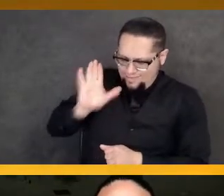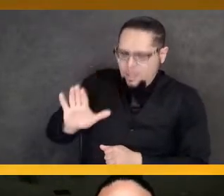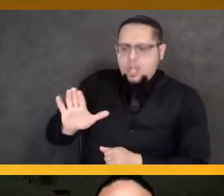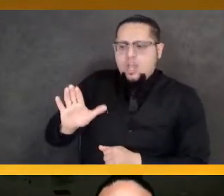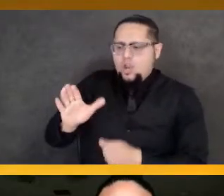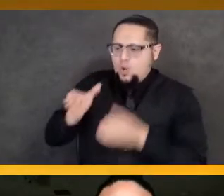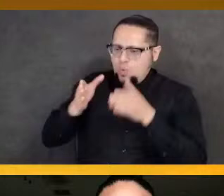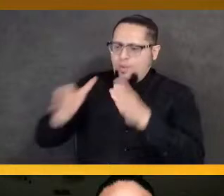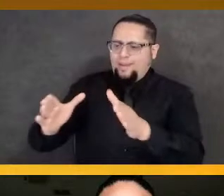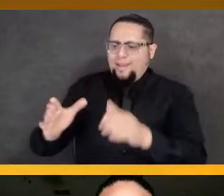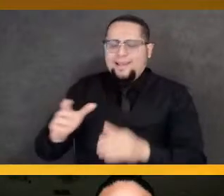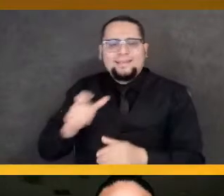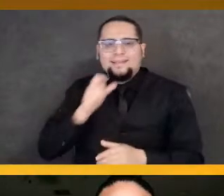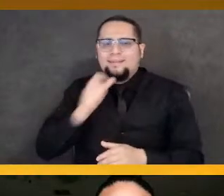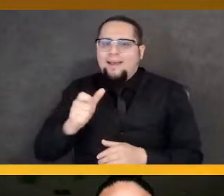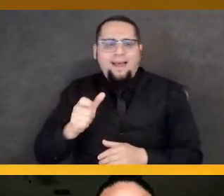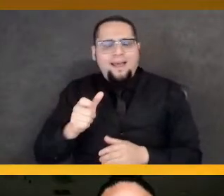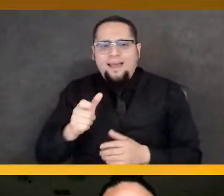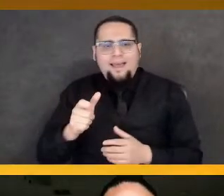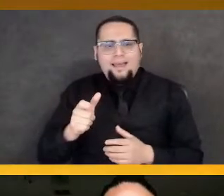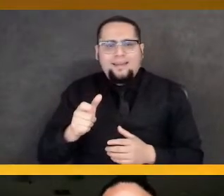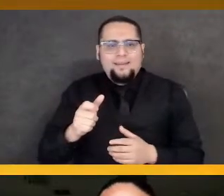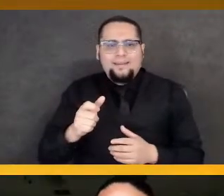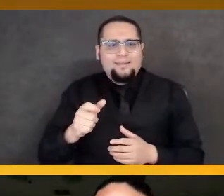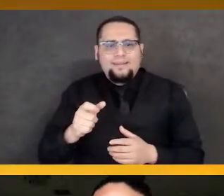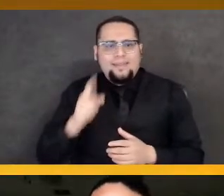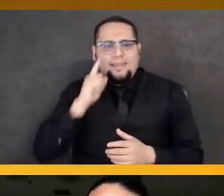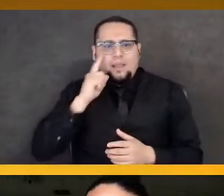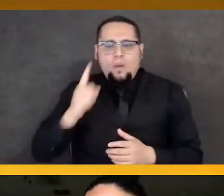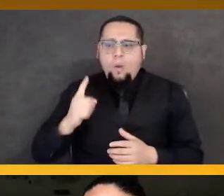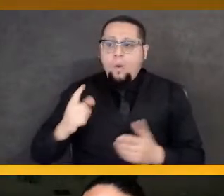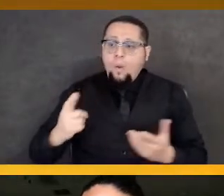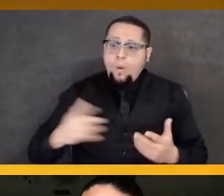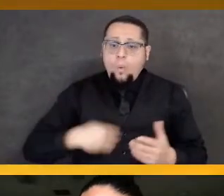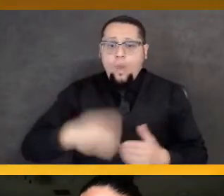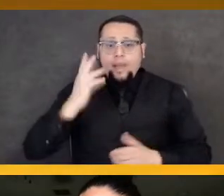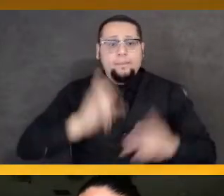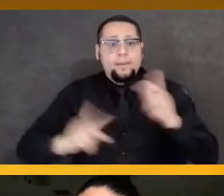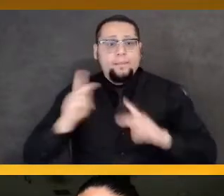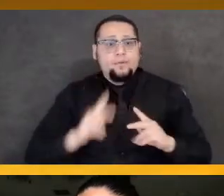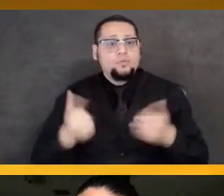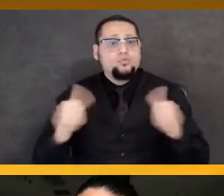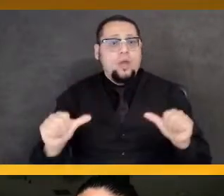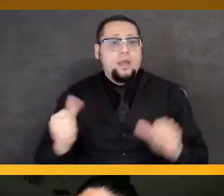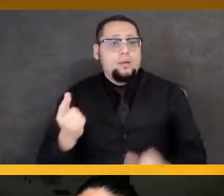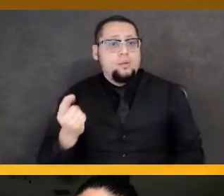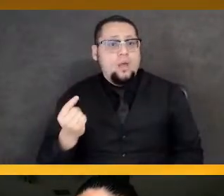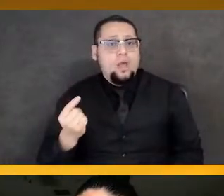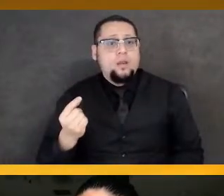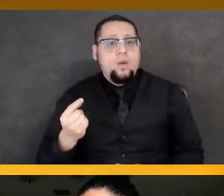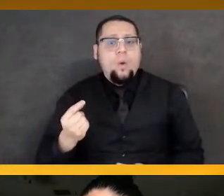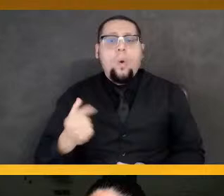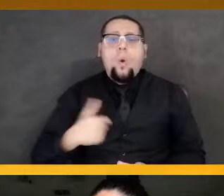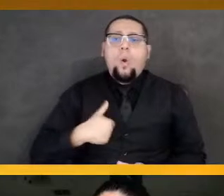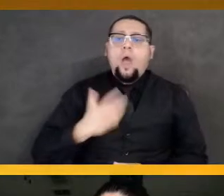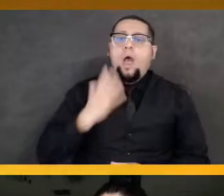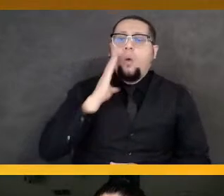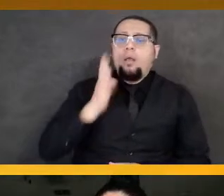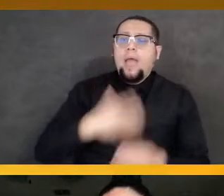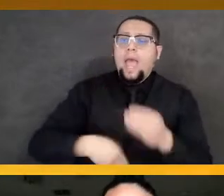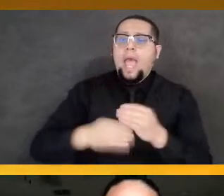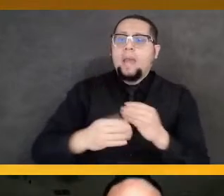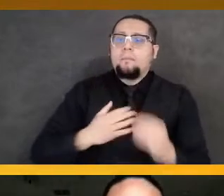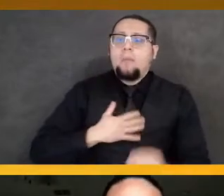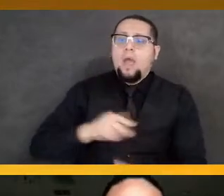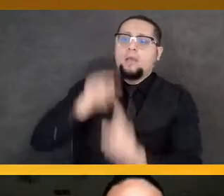instead of kind of, as I think often white people will do, is they'll try to put in their own narrative of why they